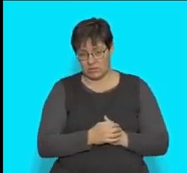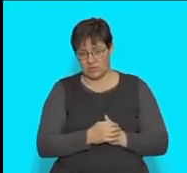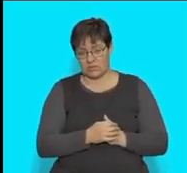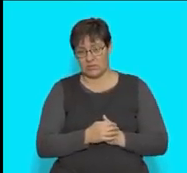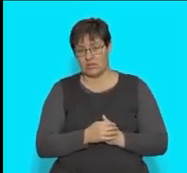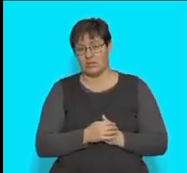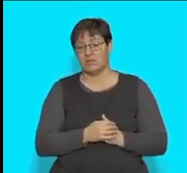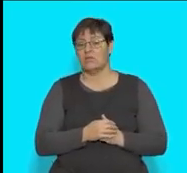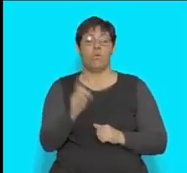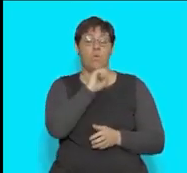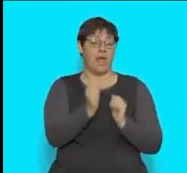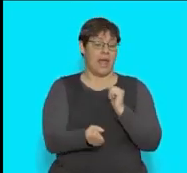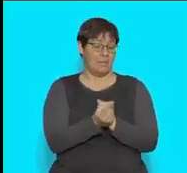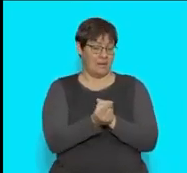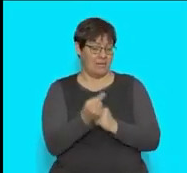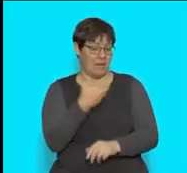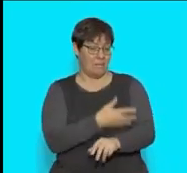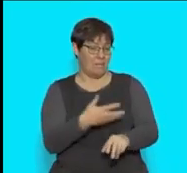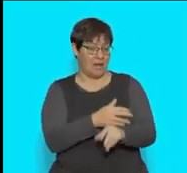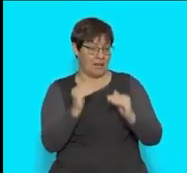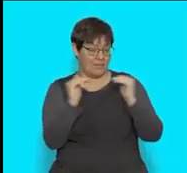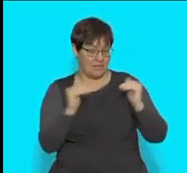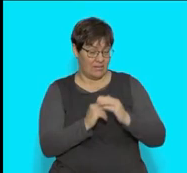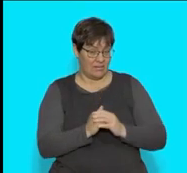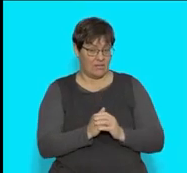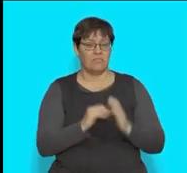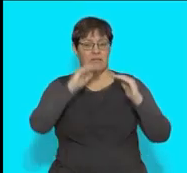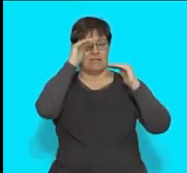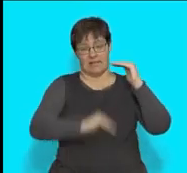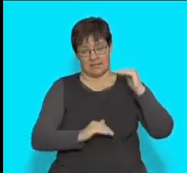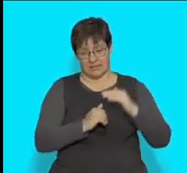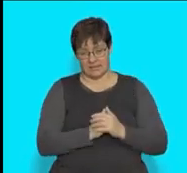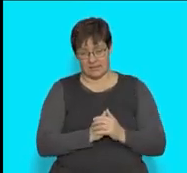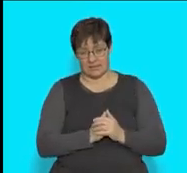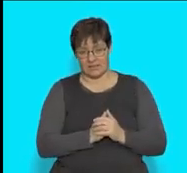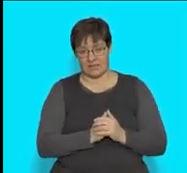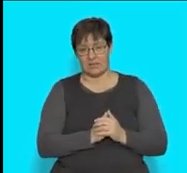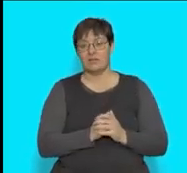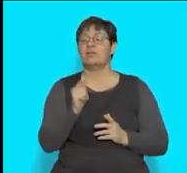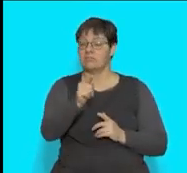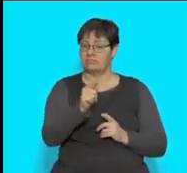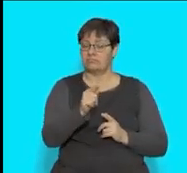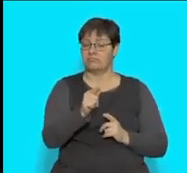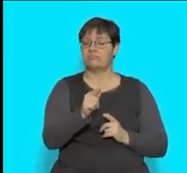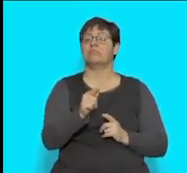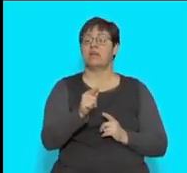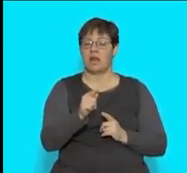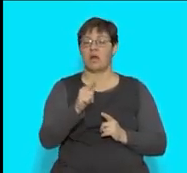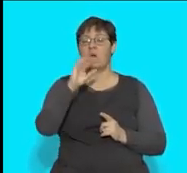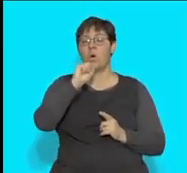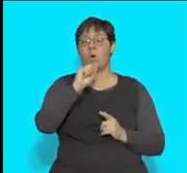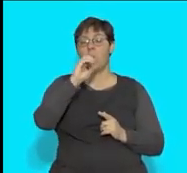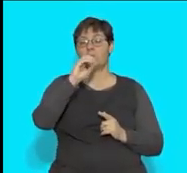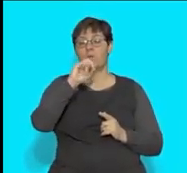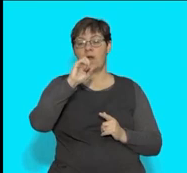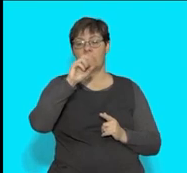what happens to the blood levels, right? They drop, okay? So they drop in